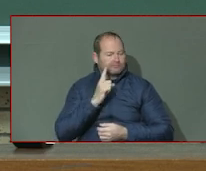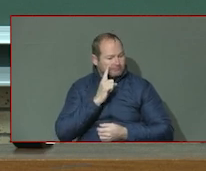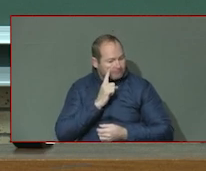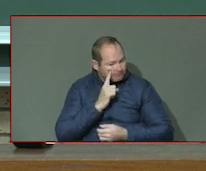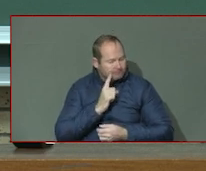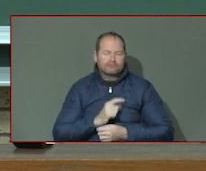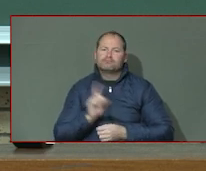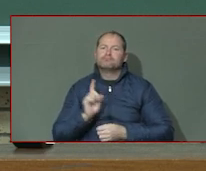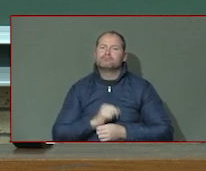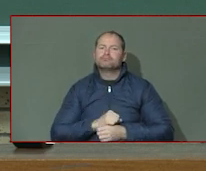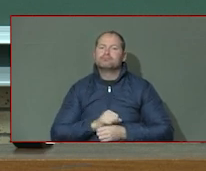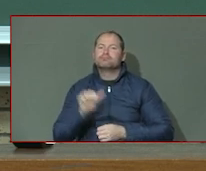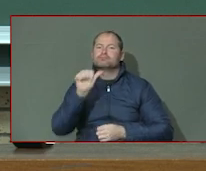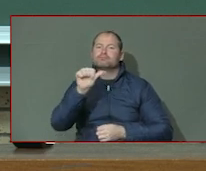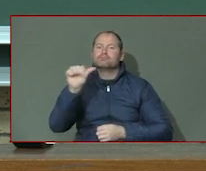Can we use the 66?